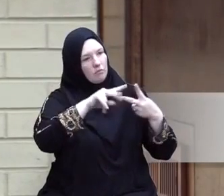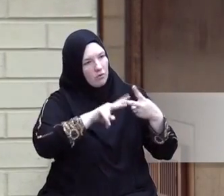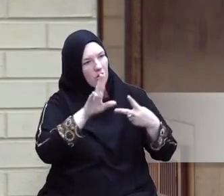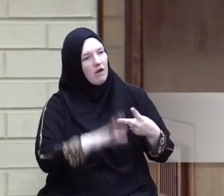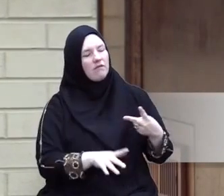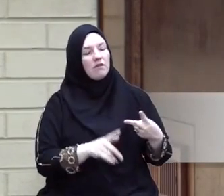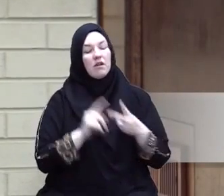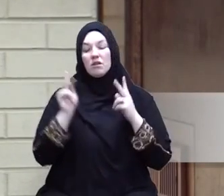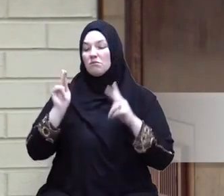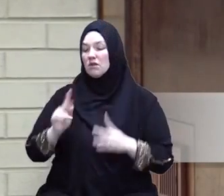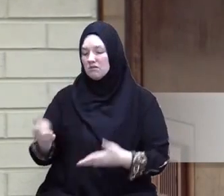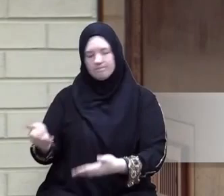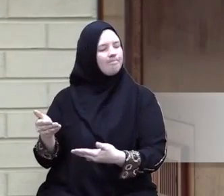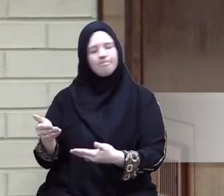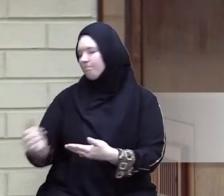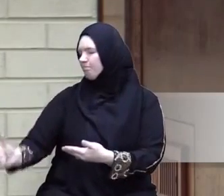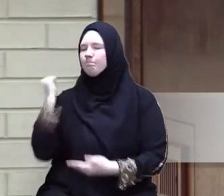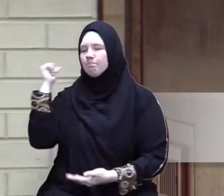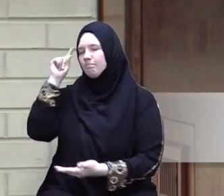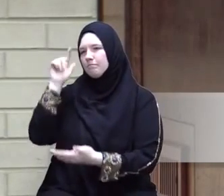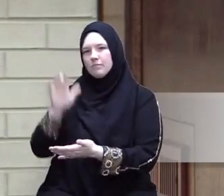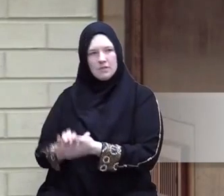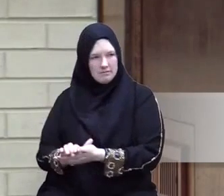he chose to disbelieve.